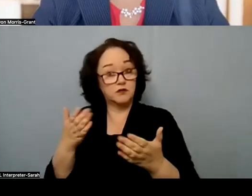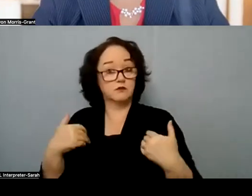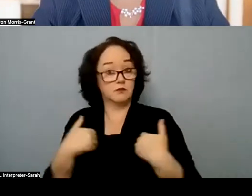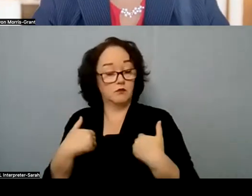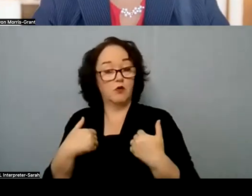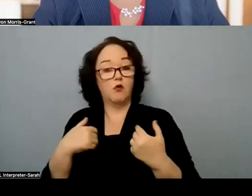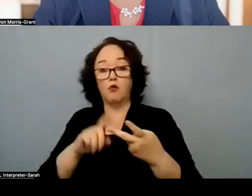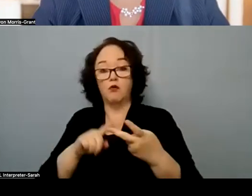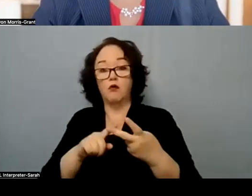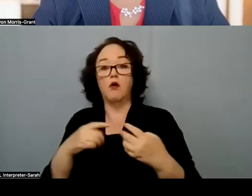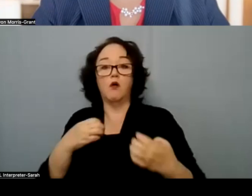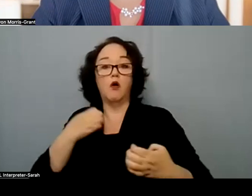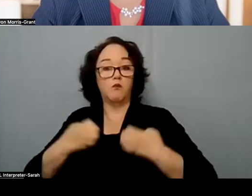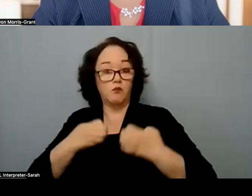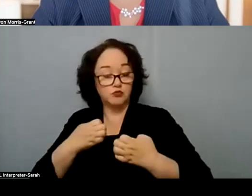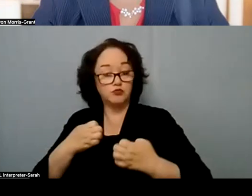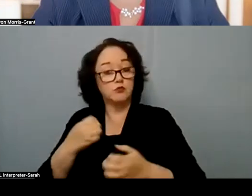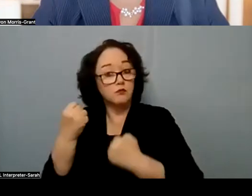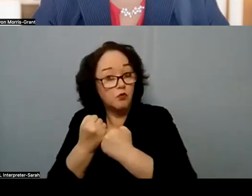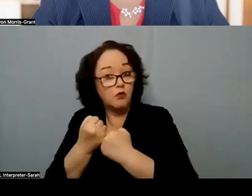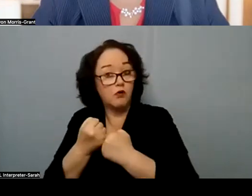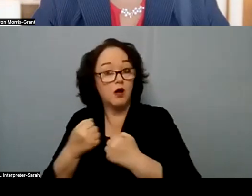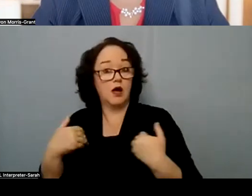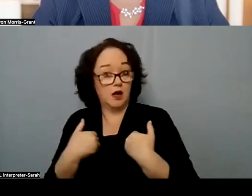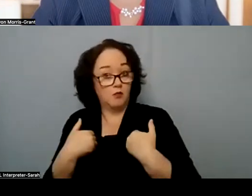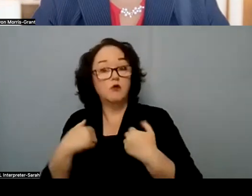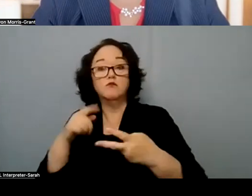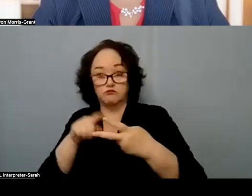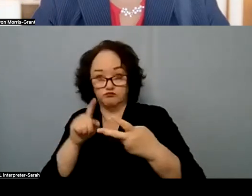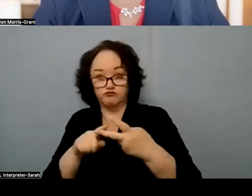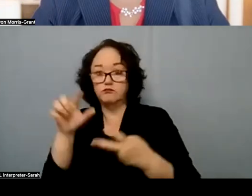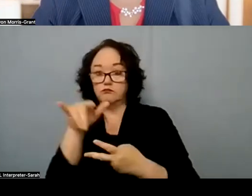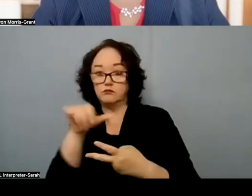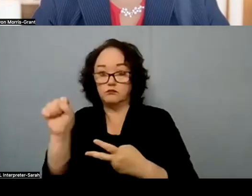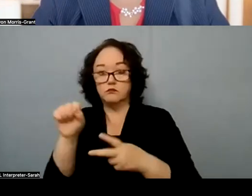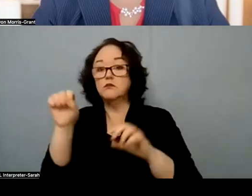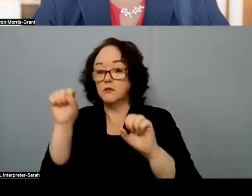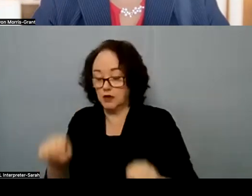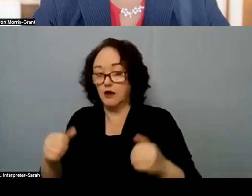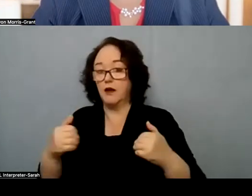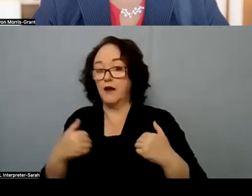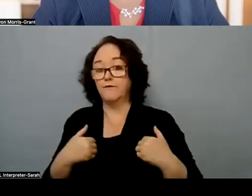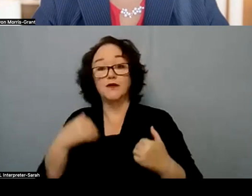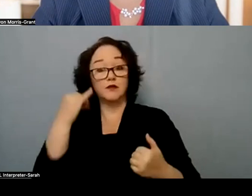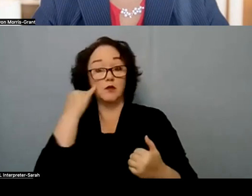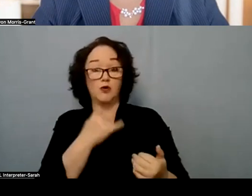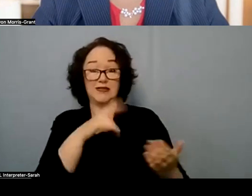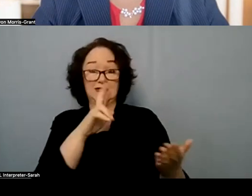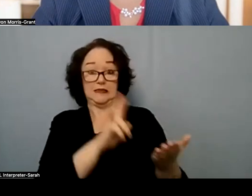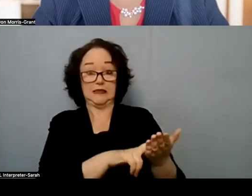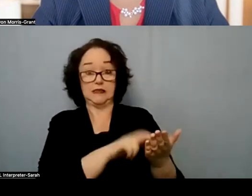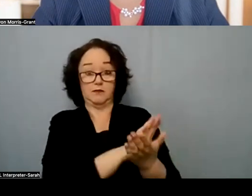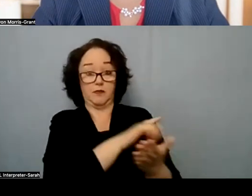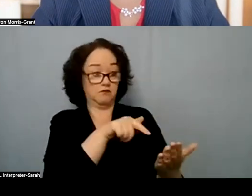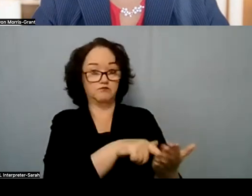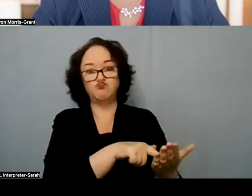animal can have that in the housing, even if our property manager's lease agreement says no pets. So what we do is